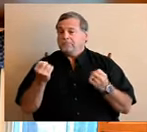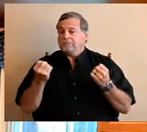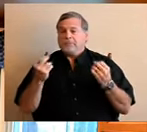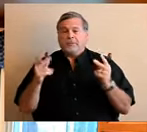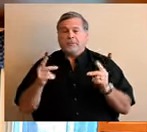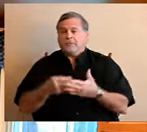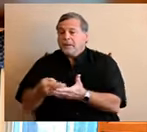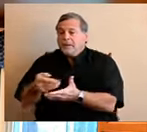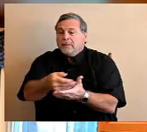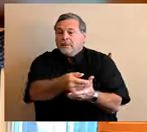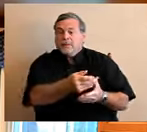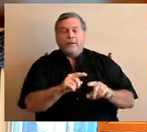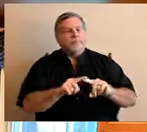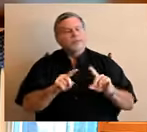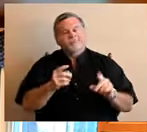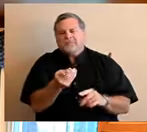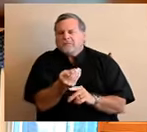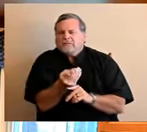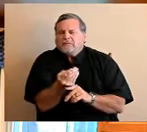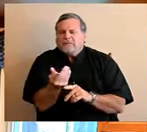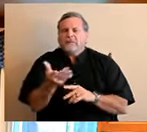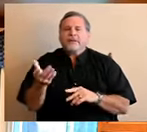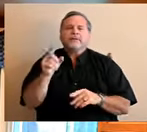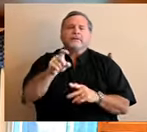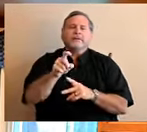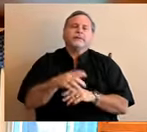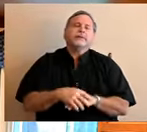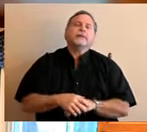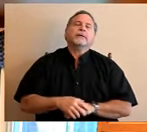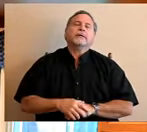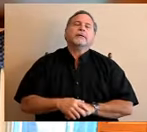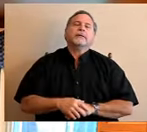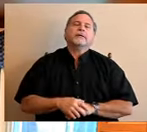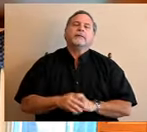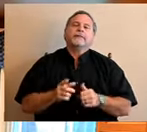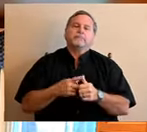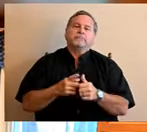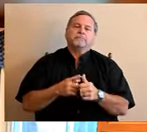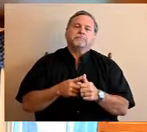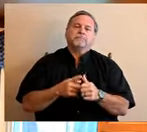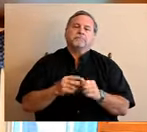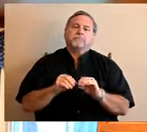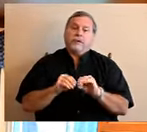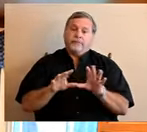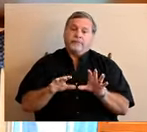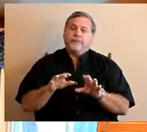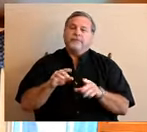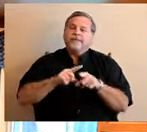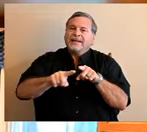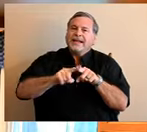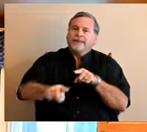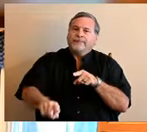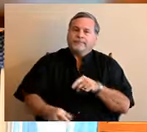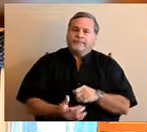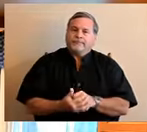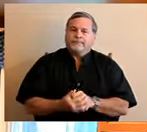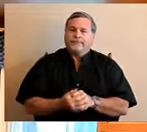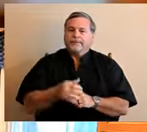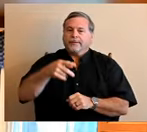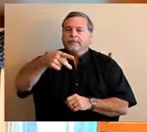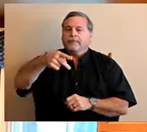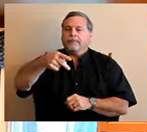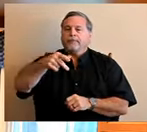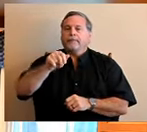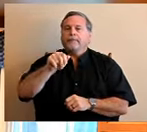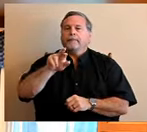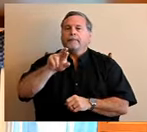but really you can get by on a few good things. So we're going to start out with the obvious, some knives. Paring knife, very